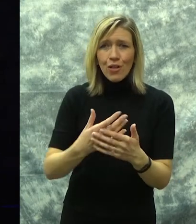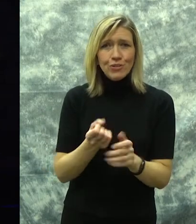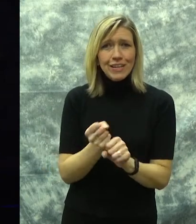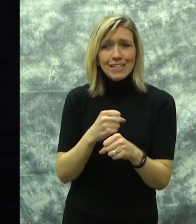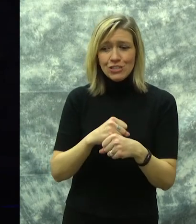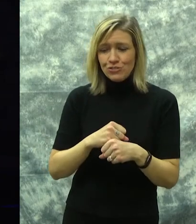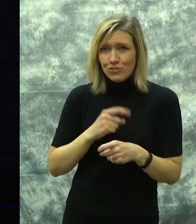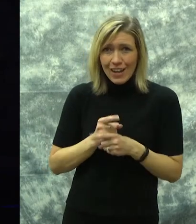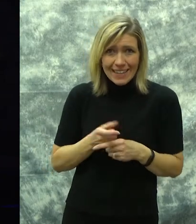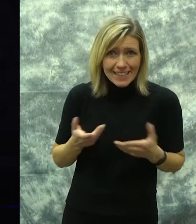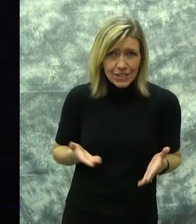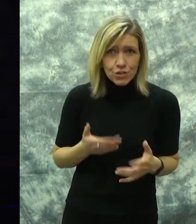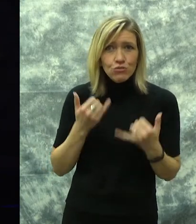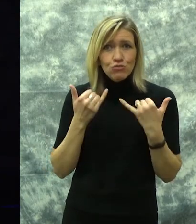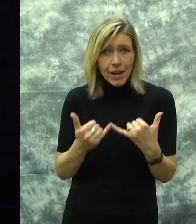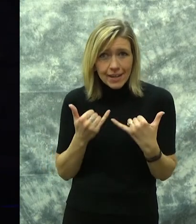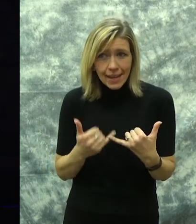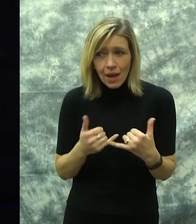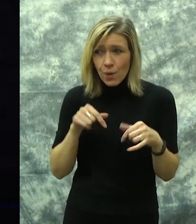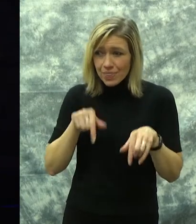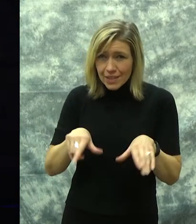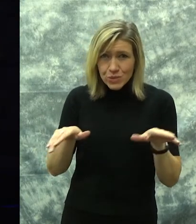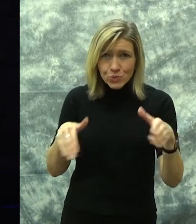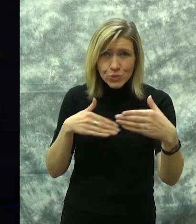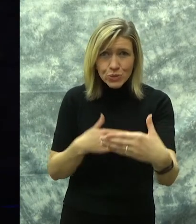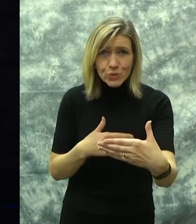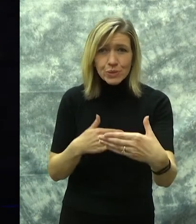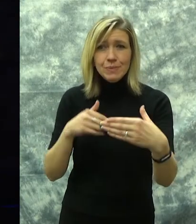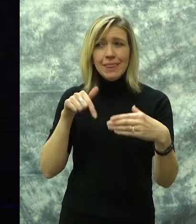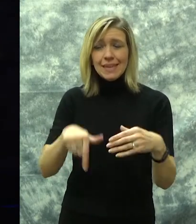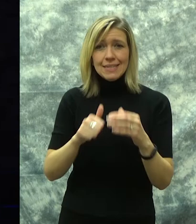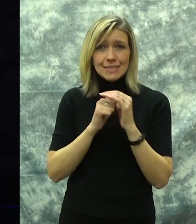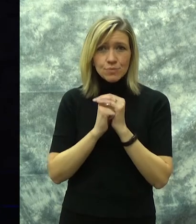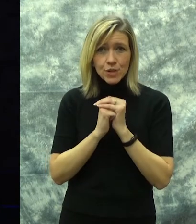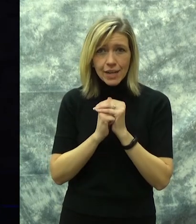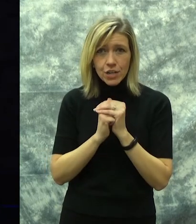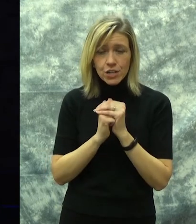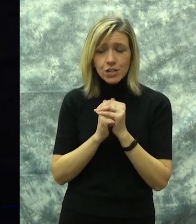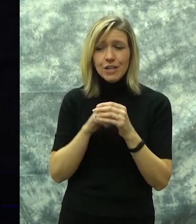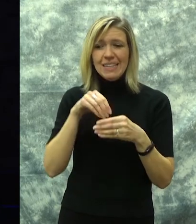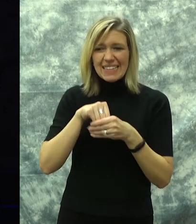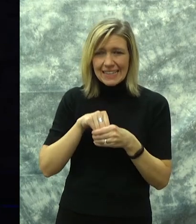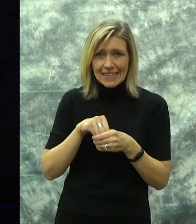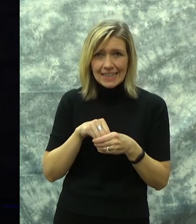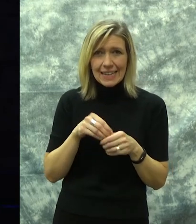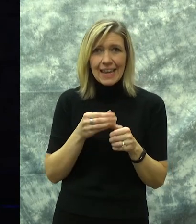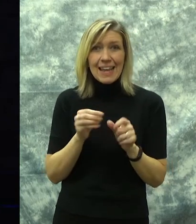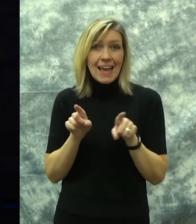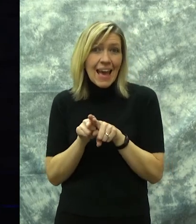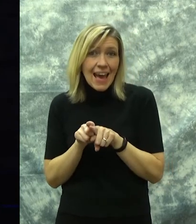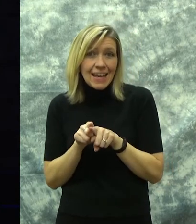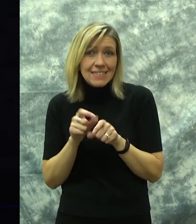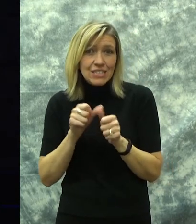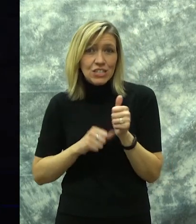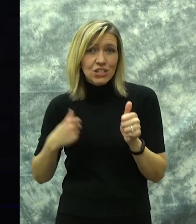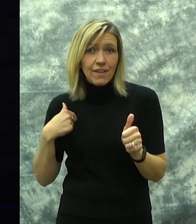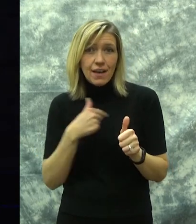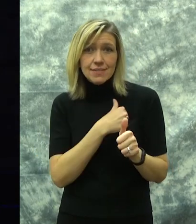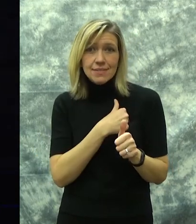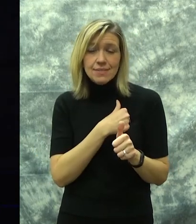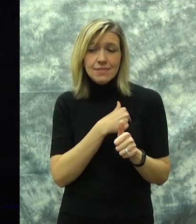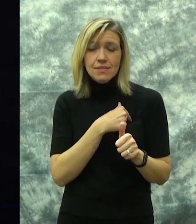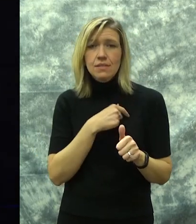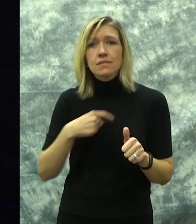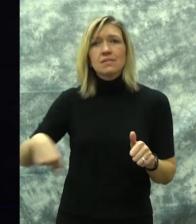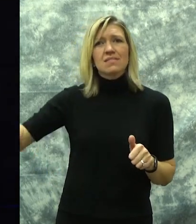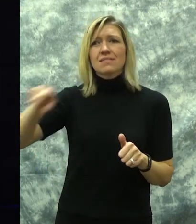in this very room, in this prayer, in and as each one of us. And we stand together, all of us, in this